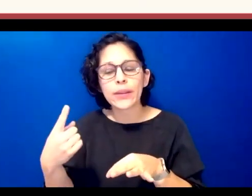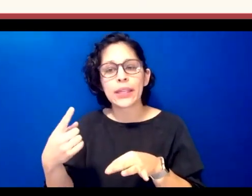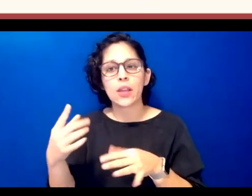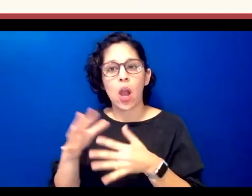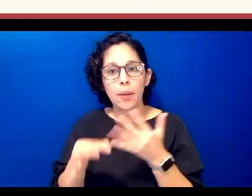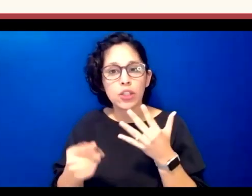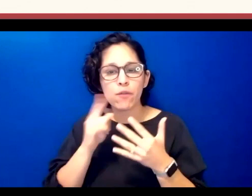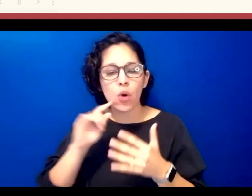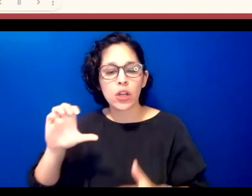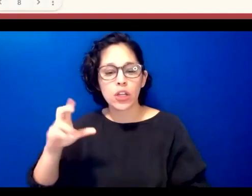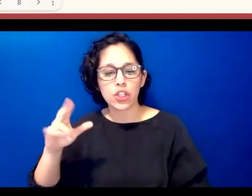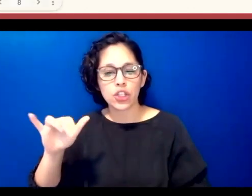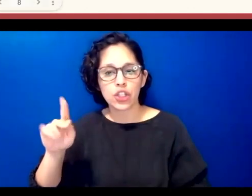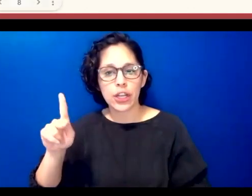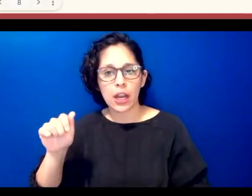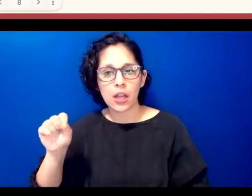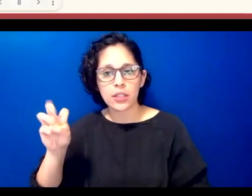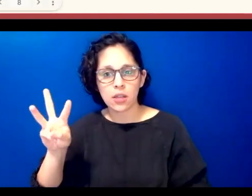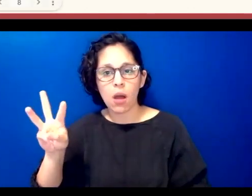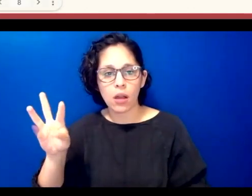subtitles.